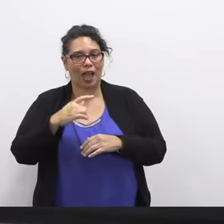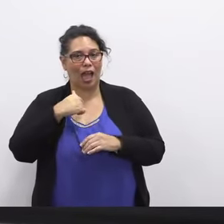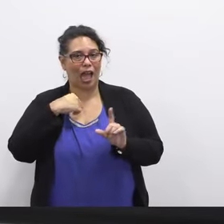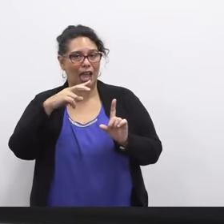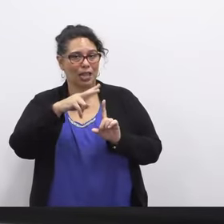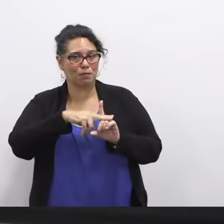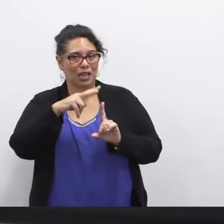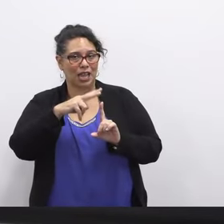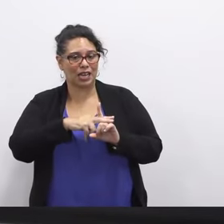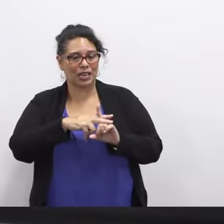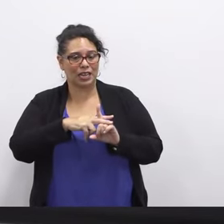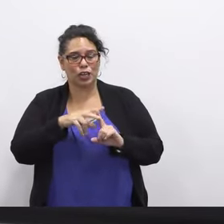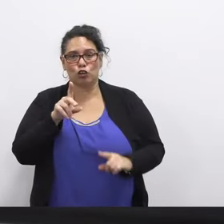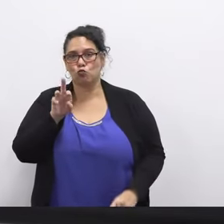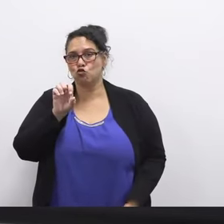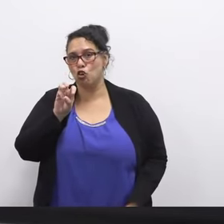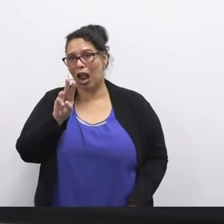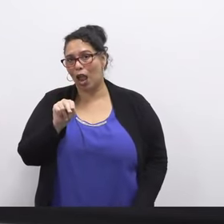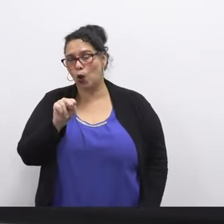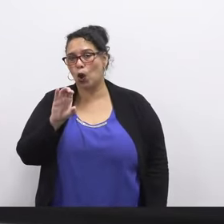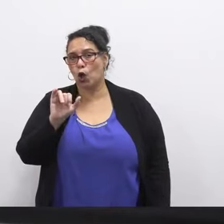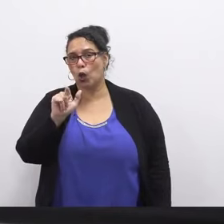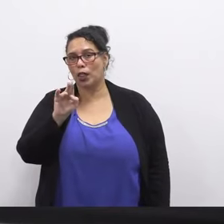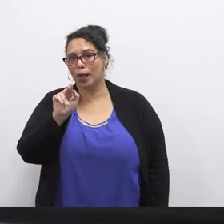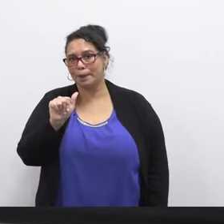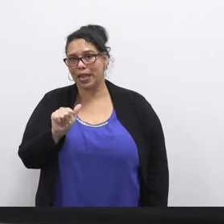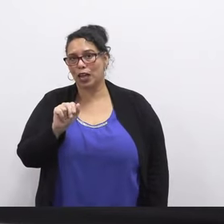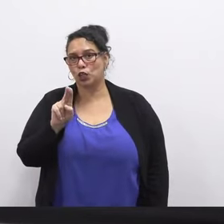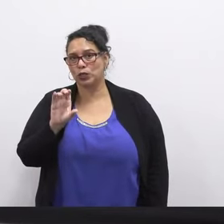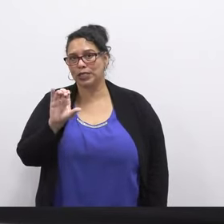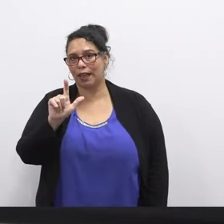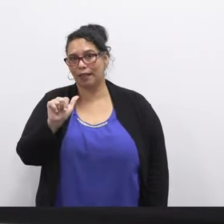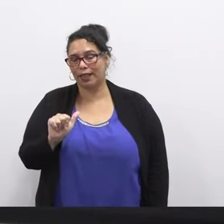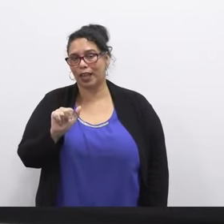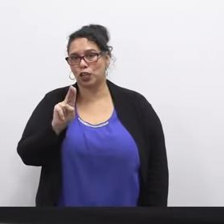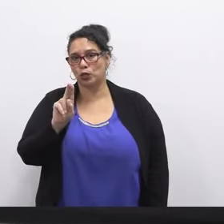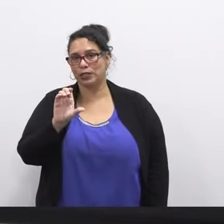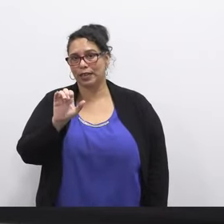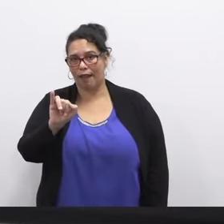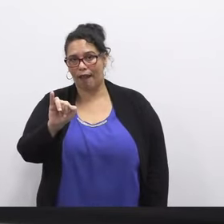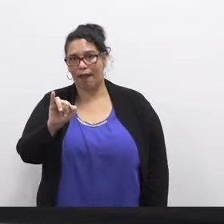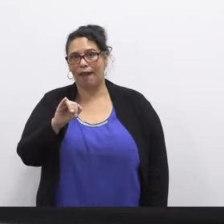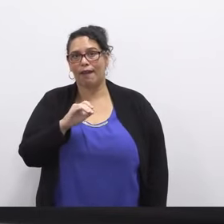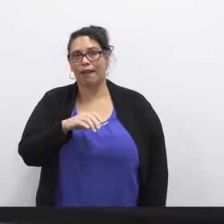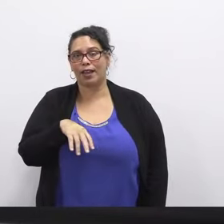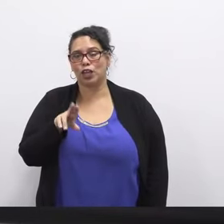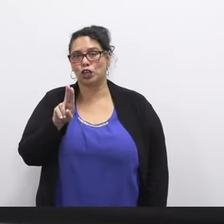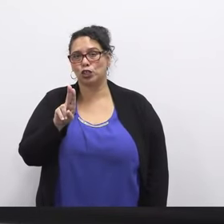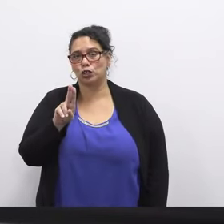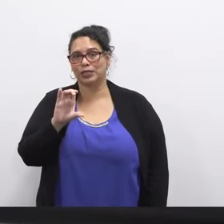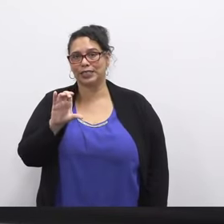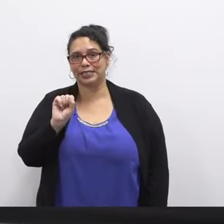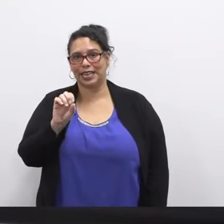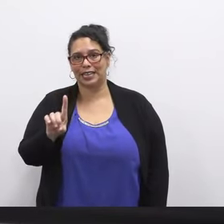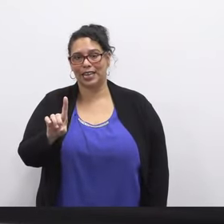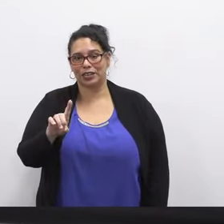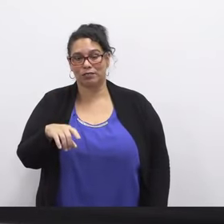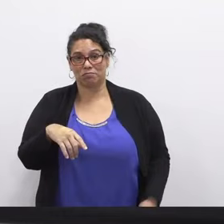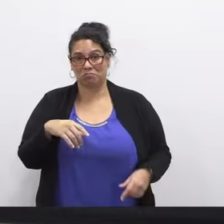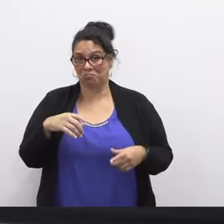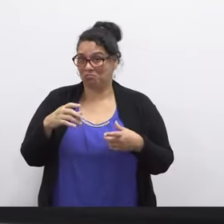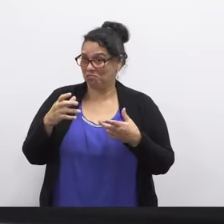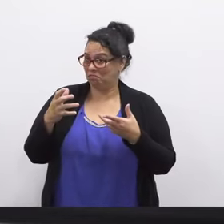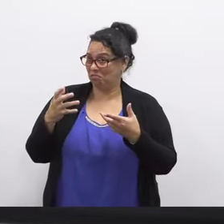for Brown, Columbia, UCLA, UCI, and UC San Diego. Do you want